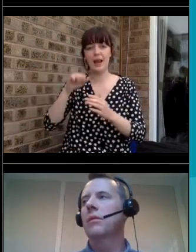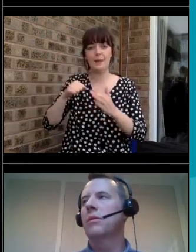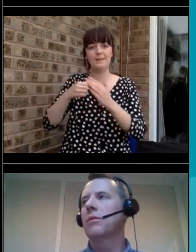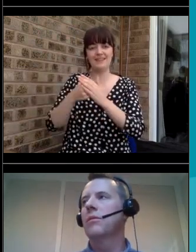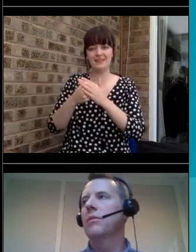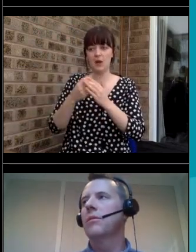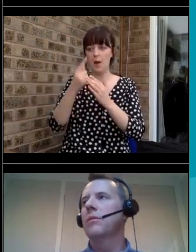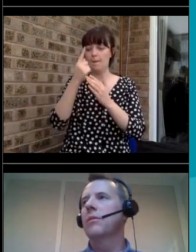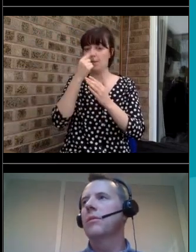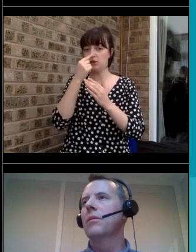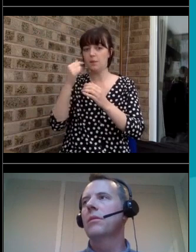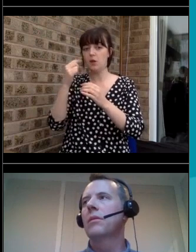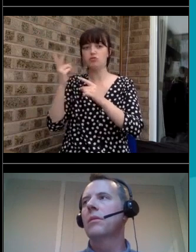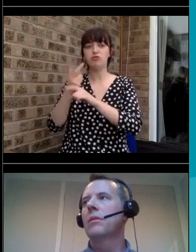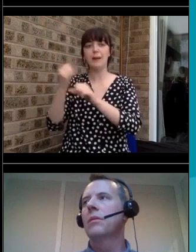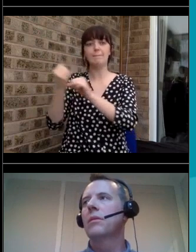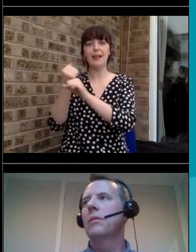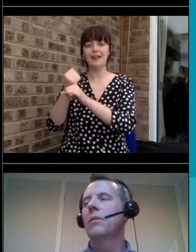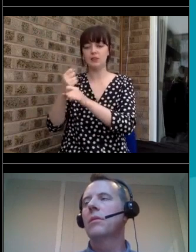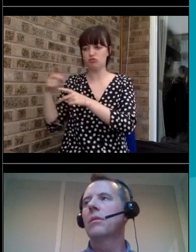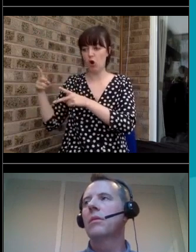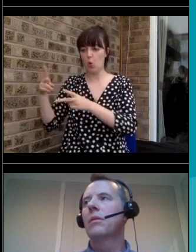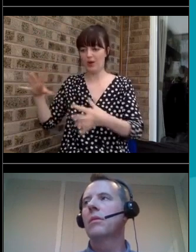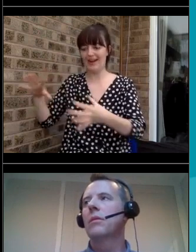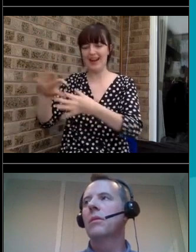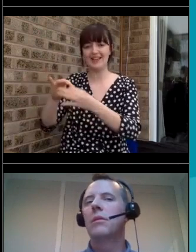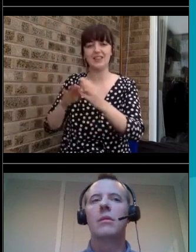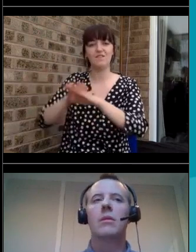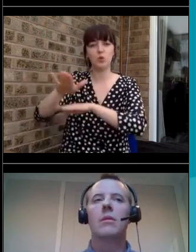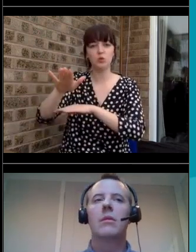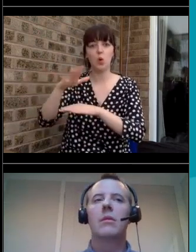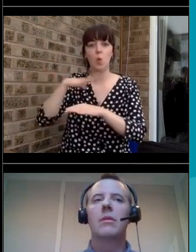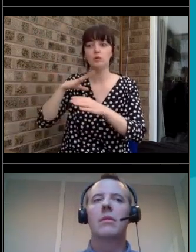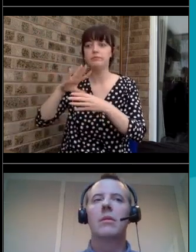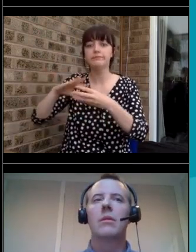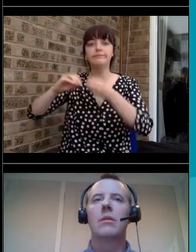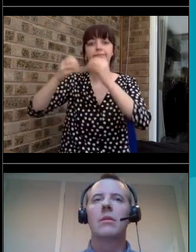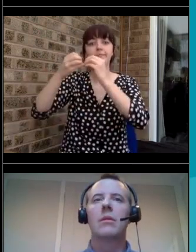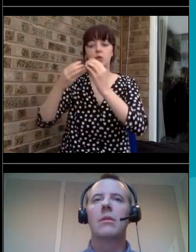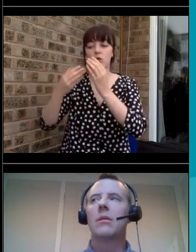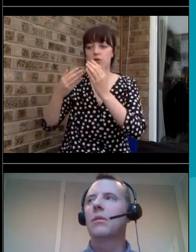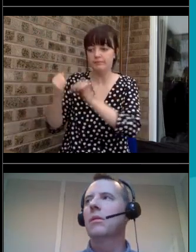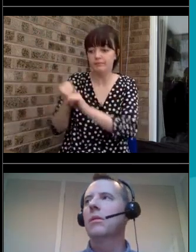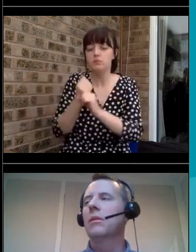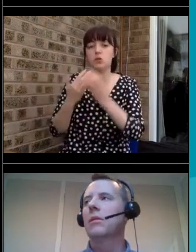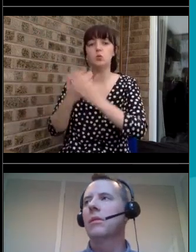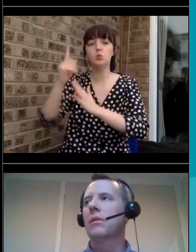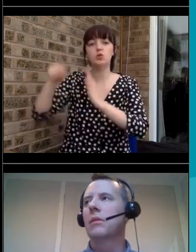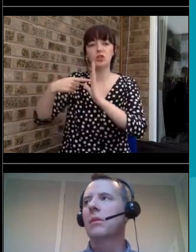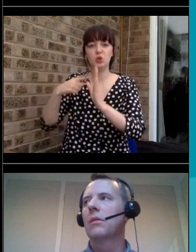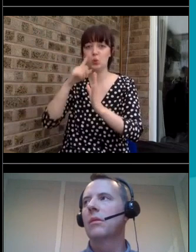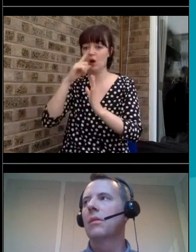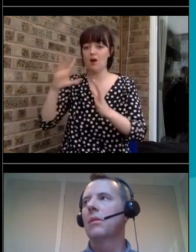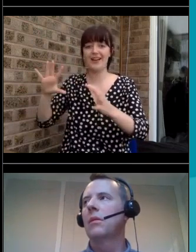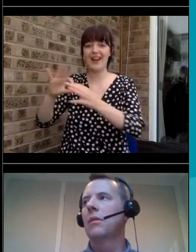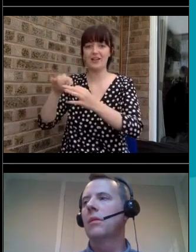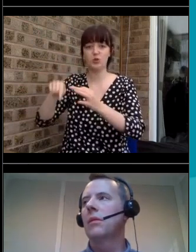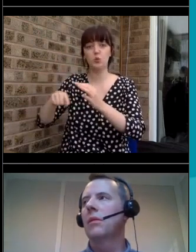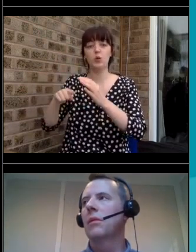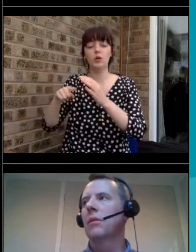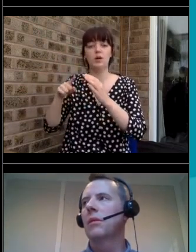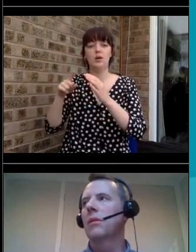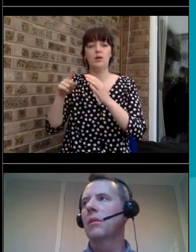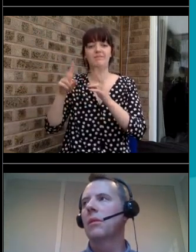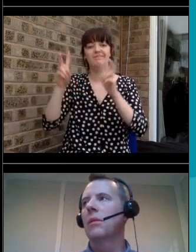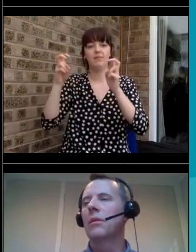future. So if there was a junction required at a later date, you would not be able to connect to the